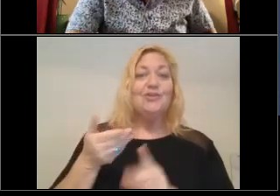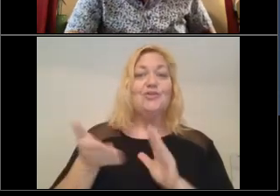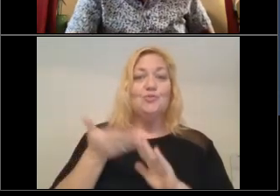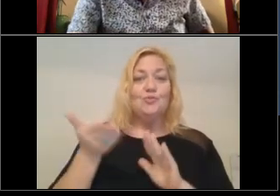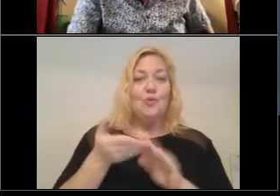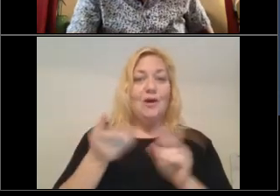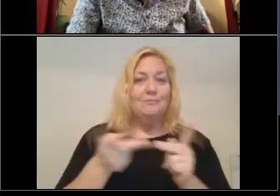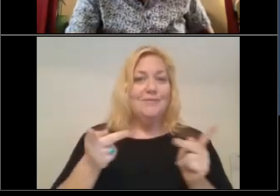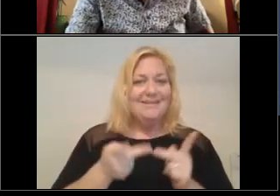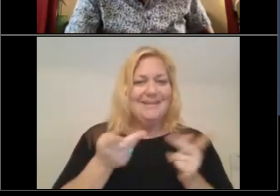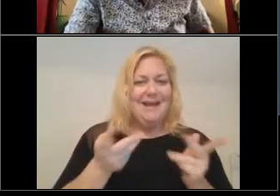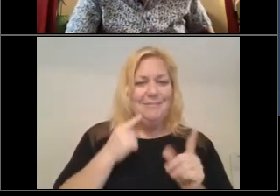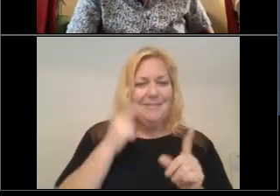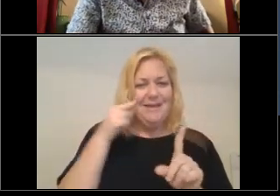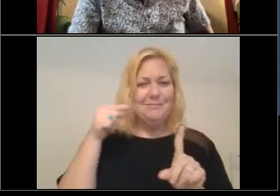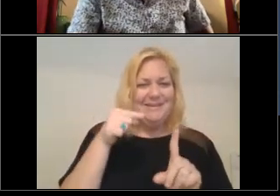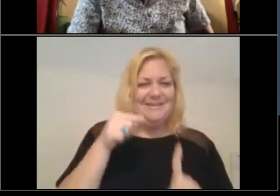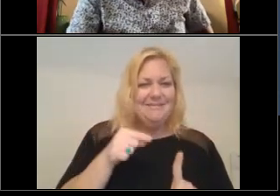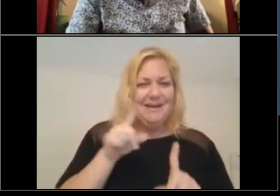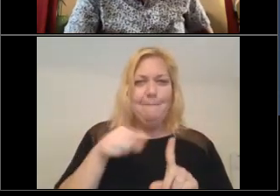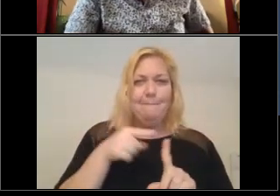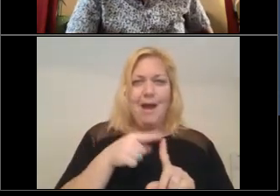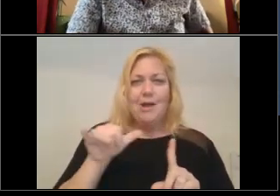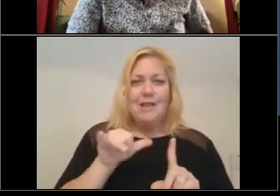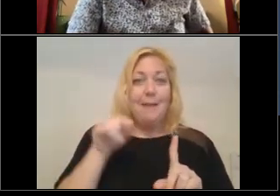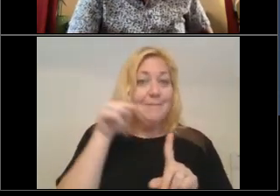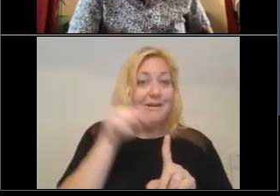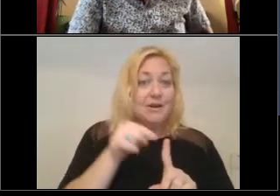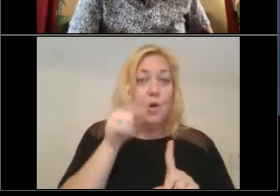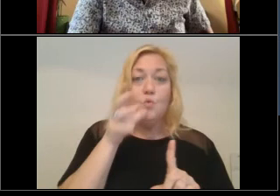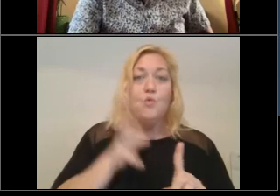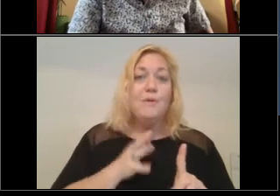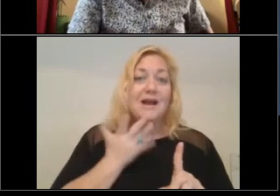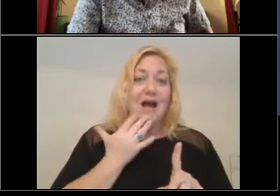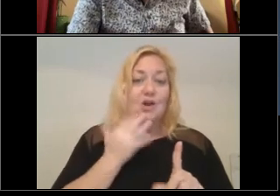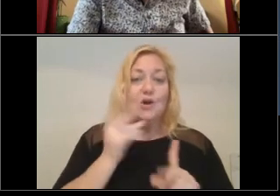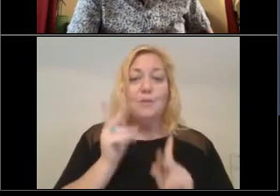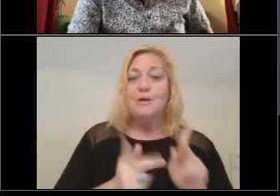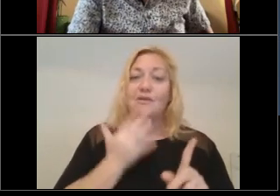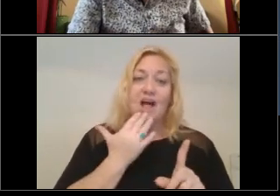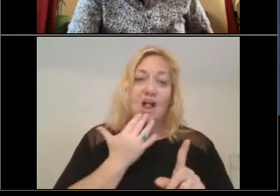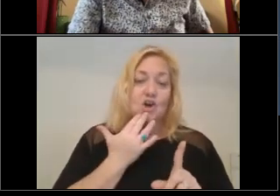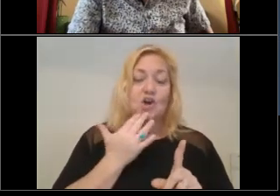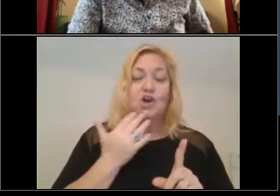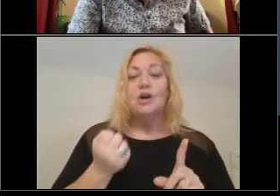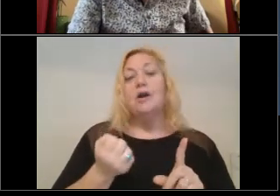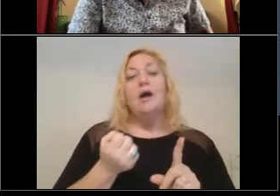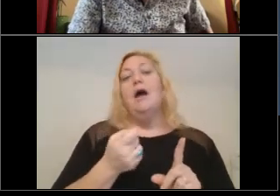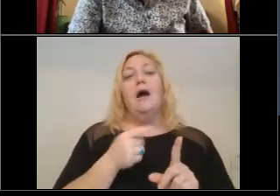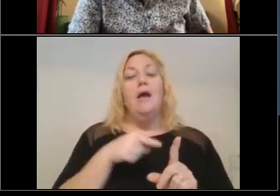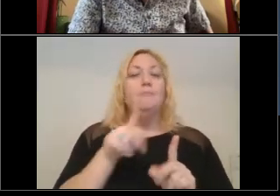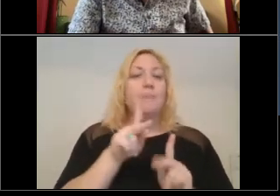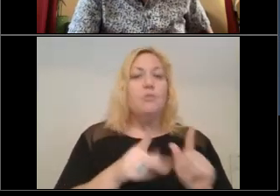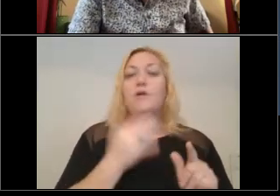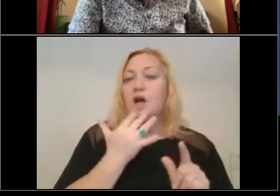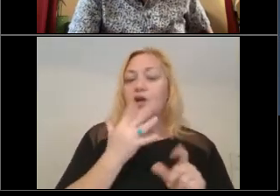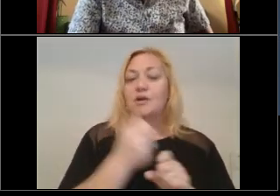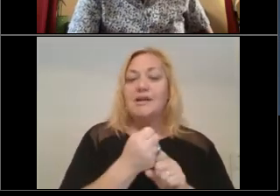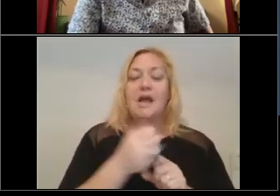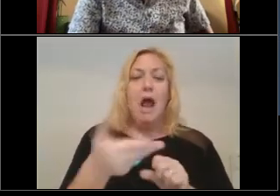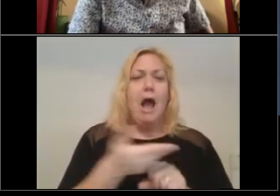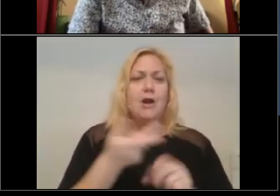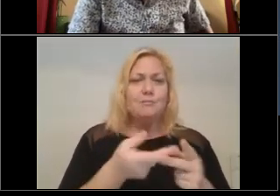and I'm thinking specifically about a lot of like, particularly women of color, people of color, and queer trans folks of color who get hired into positions of